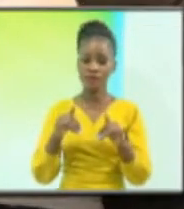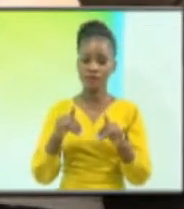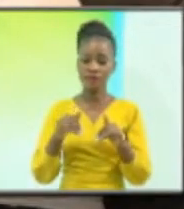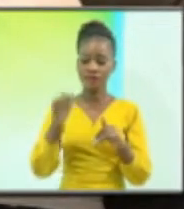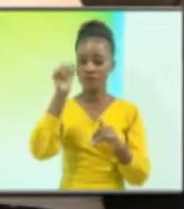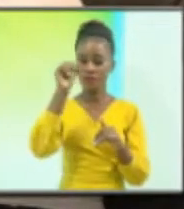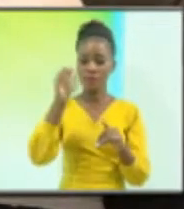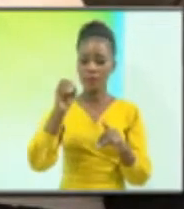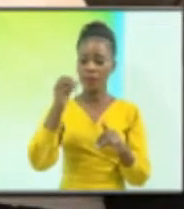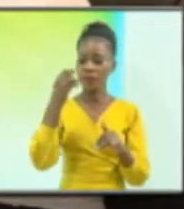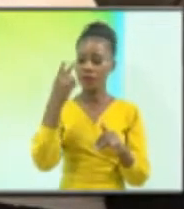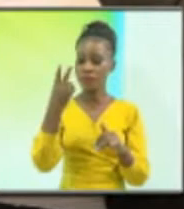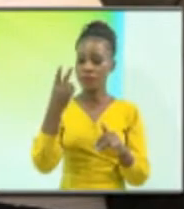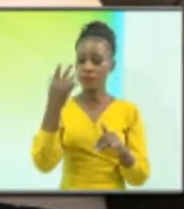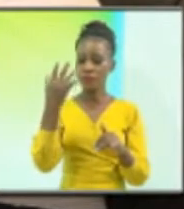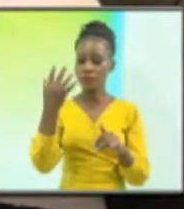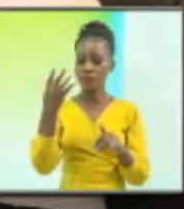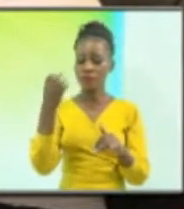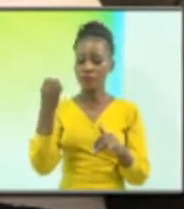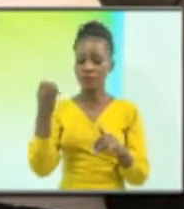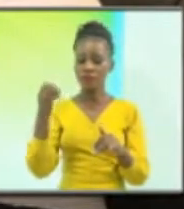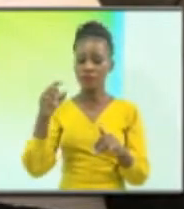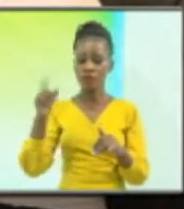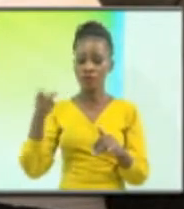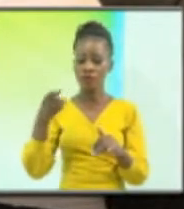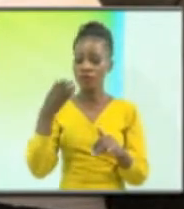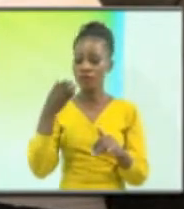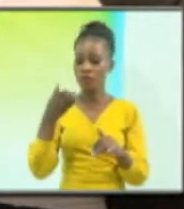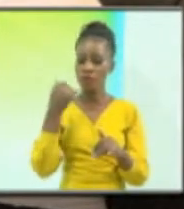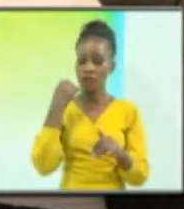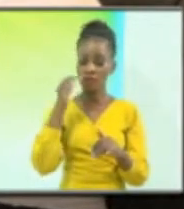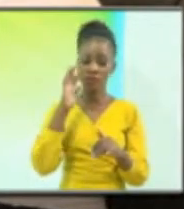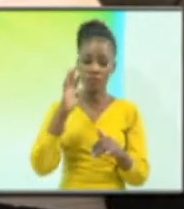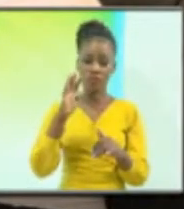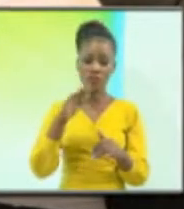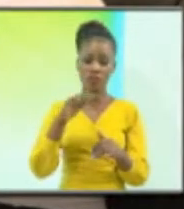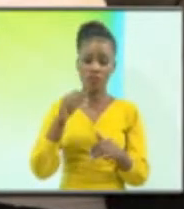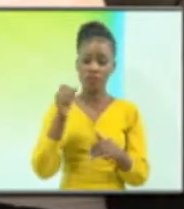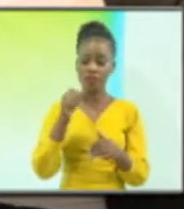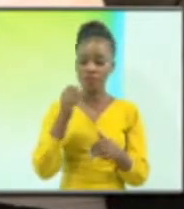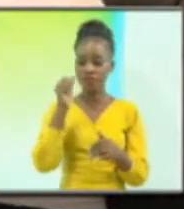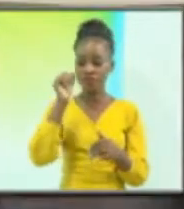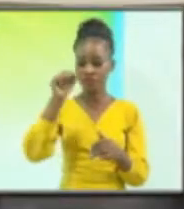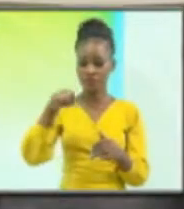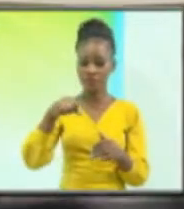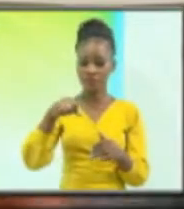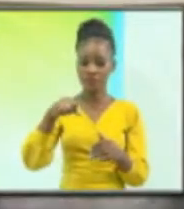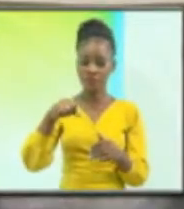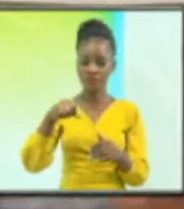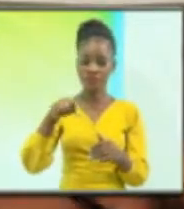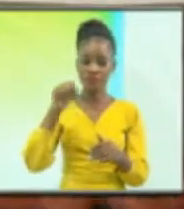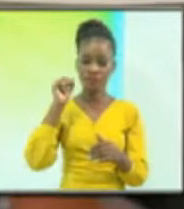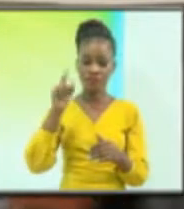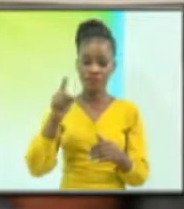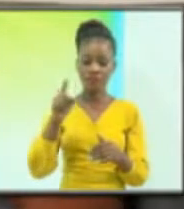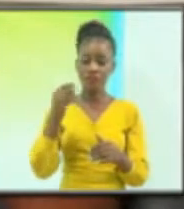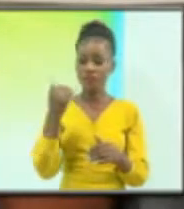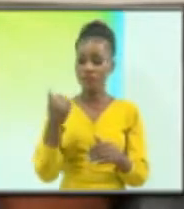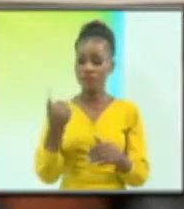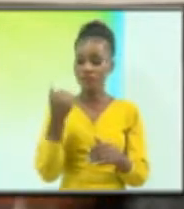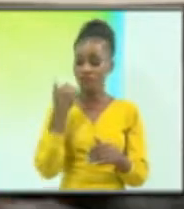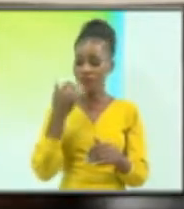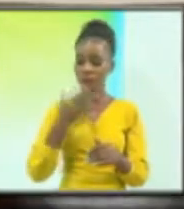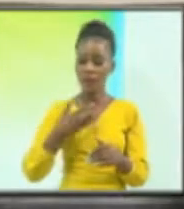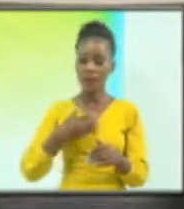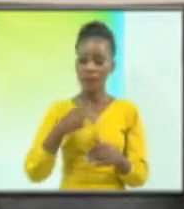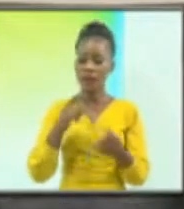is 200,000 on record? 250,000, and it is the cheapest in the region. Ordinary? Yes, ordinary. So Okay. this one. Now, we have a